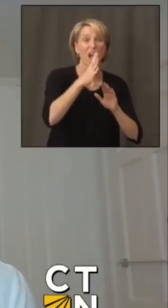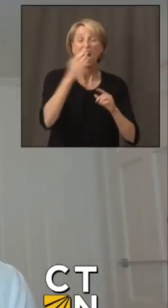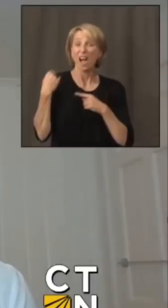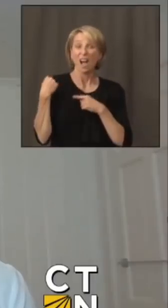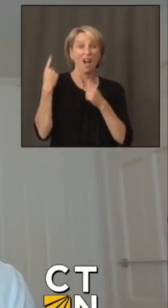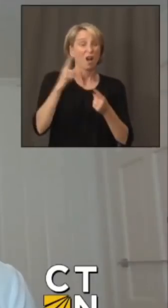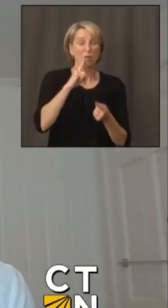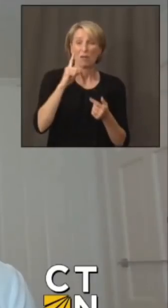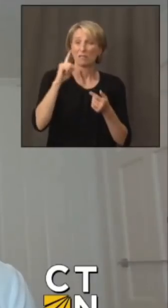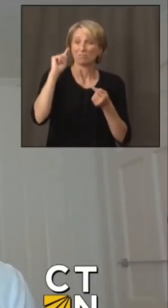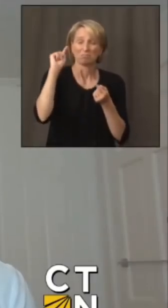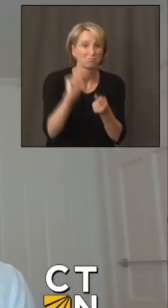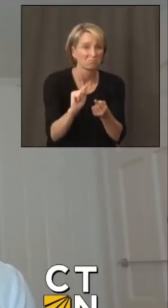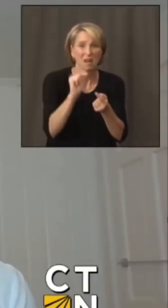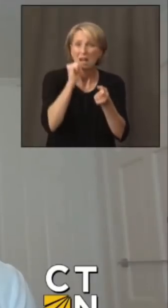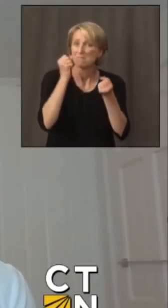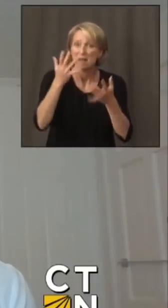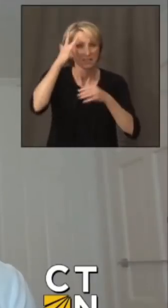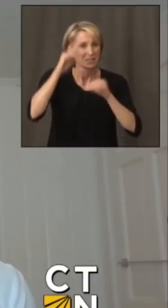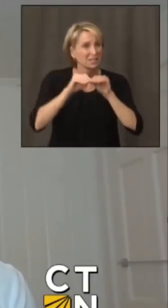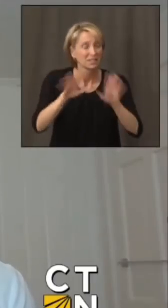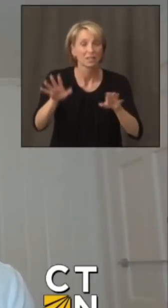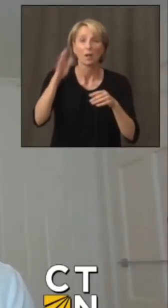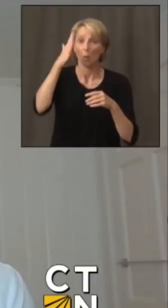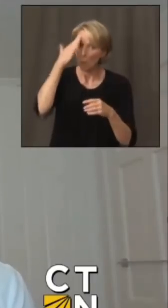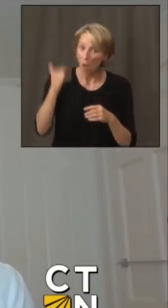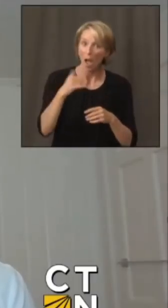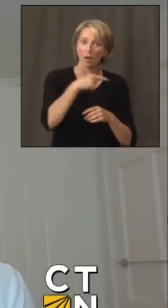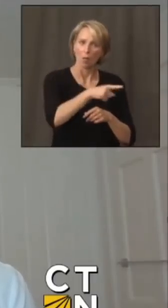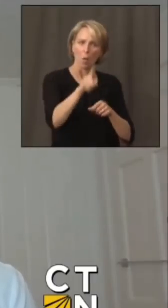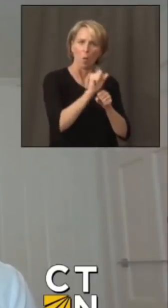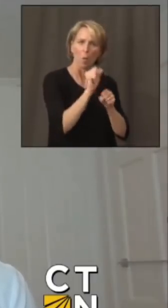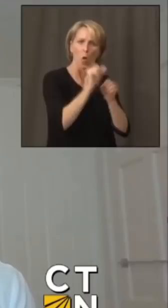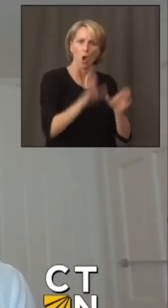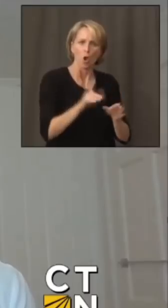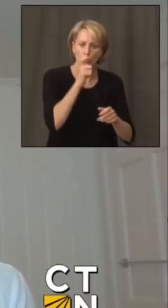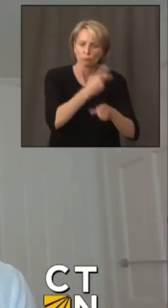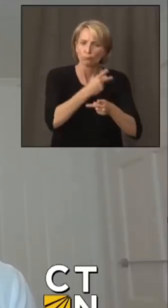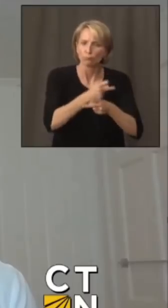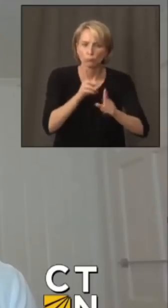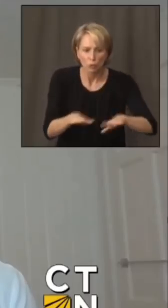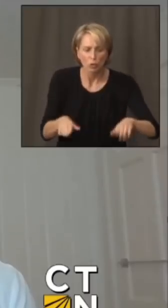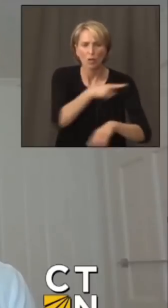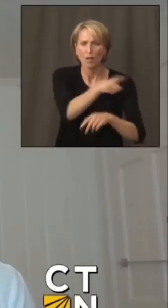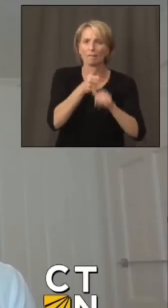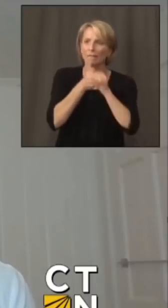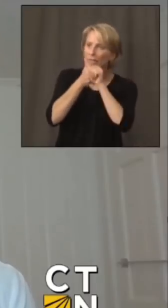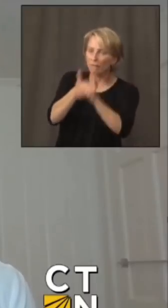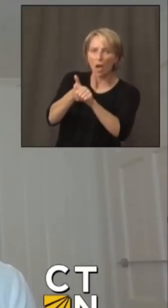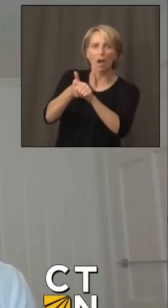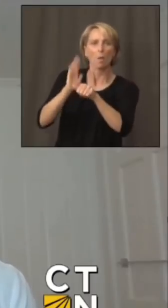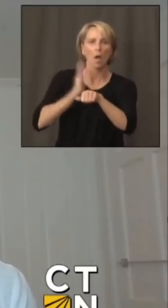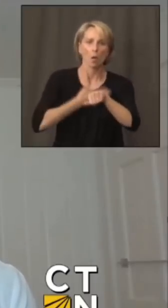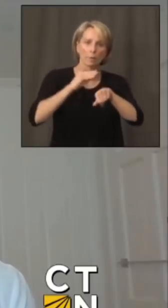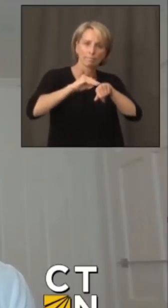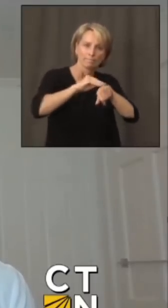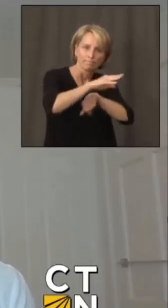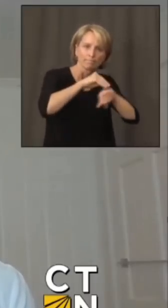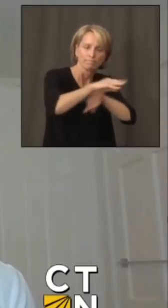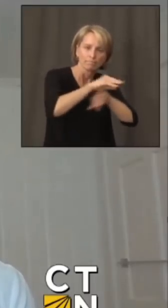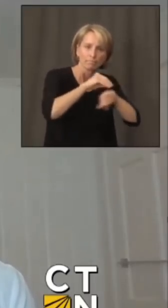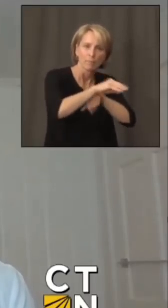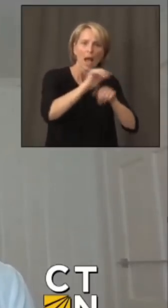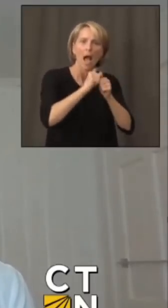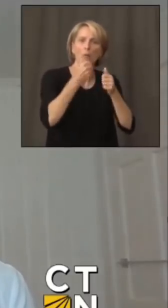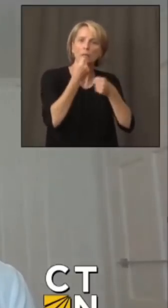child care. So the hard work of those providers following public health guidance has helped parents be able to get